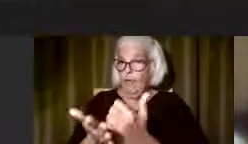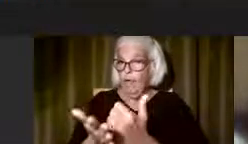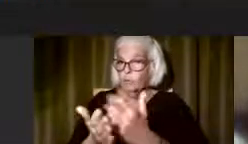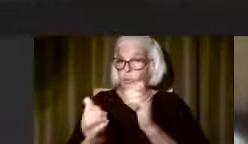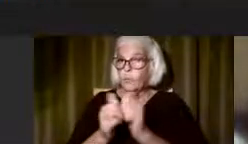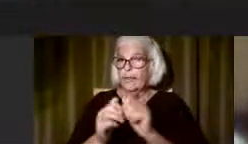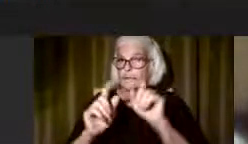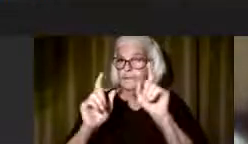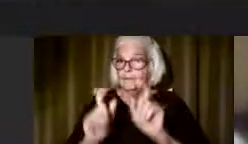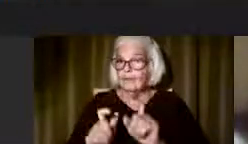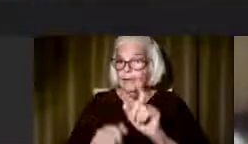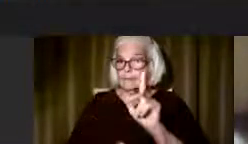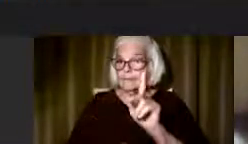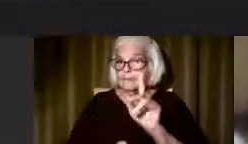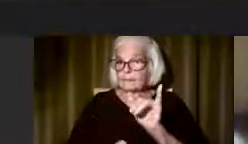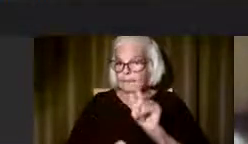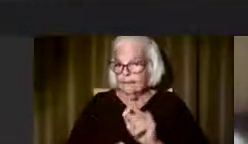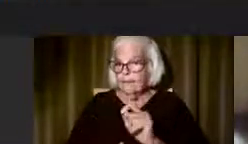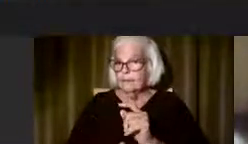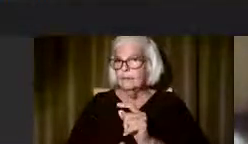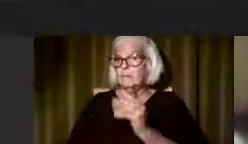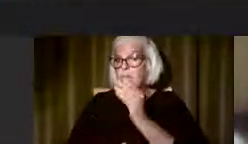should be expressing their interest directly?